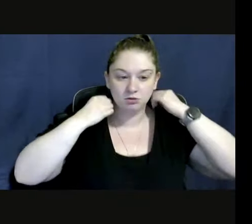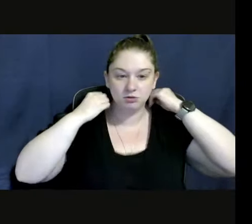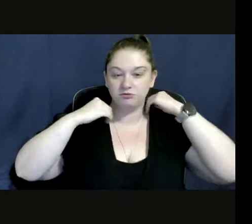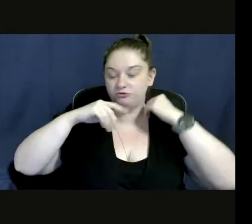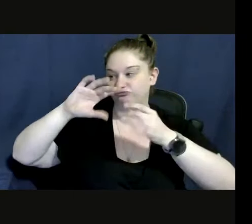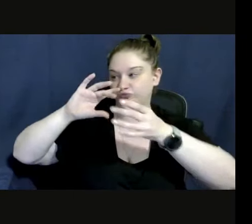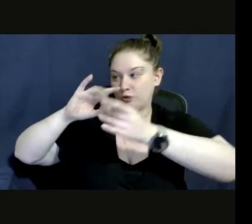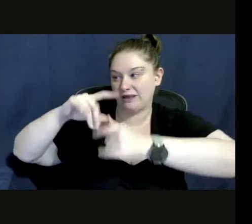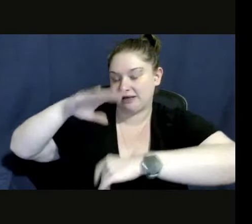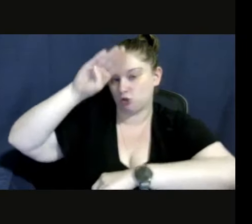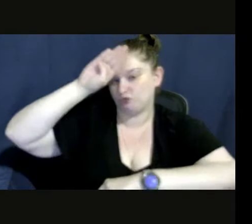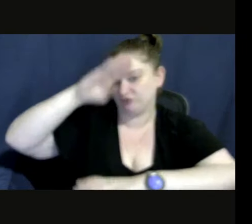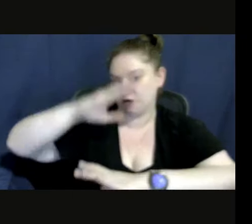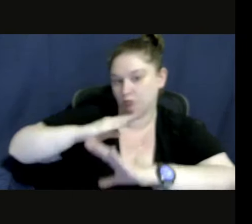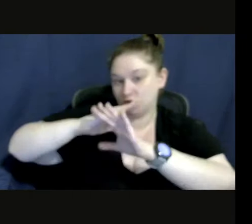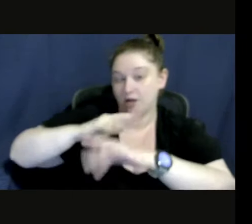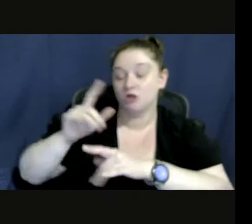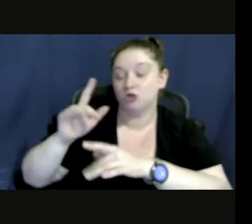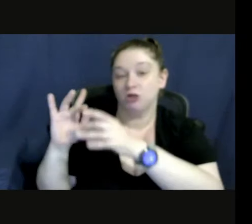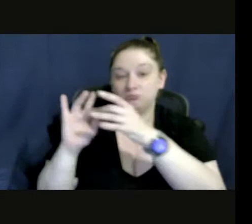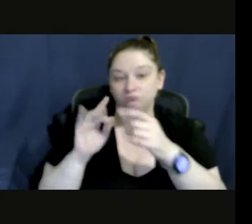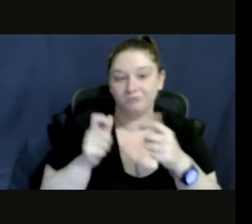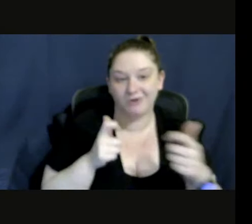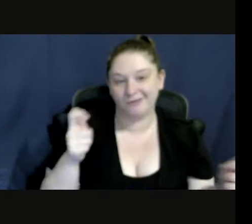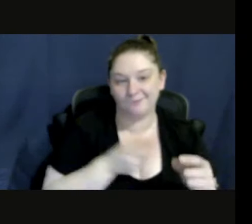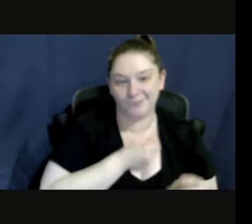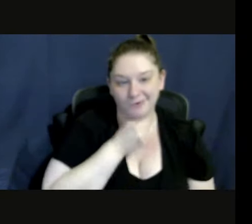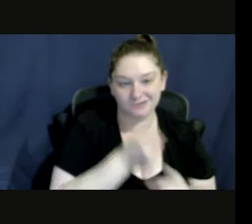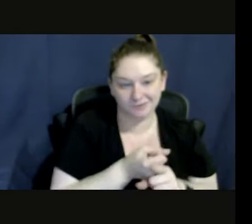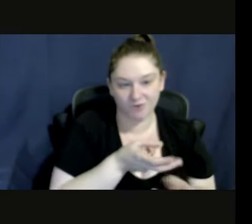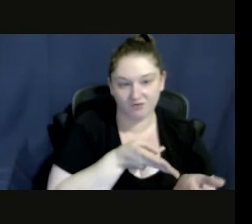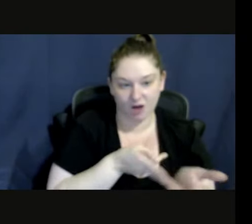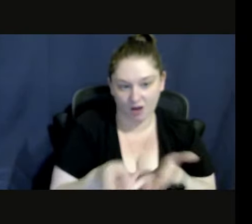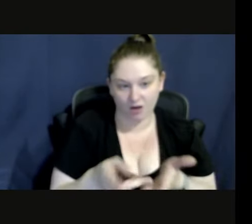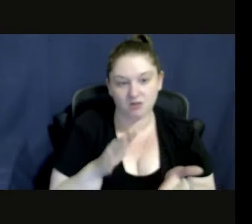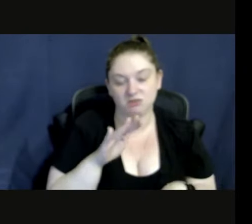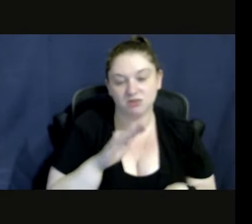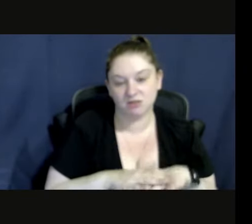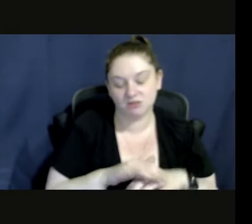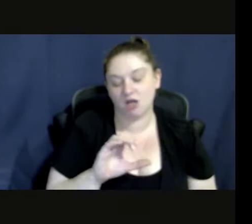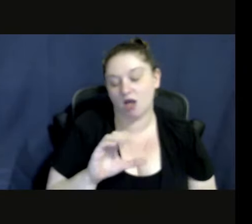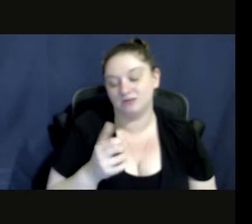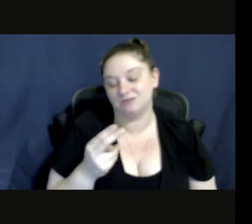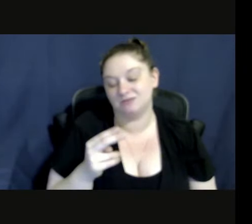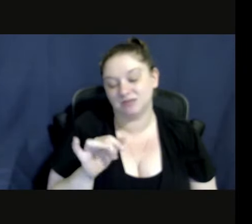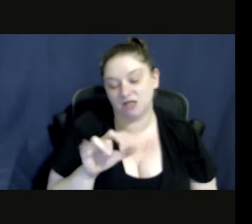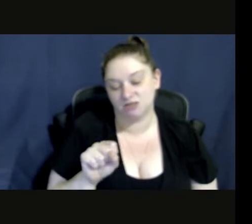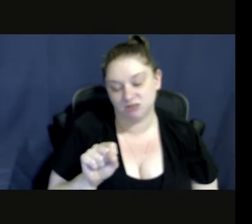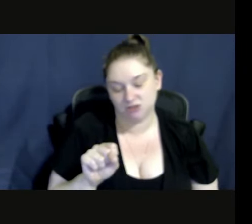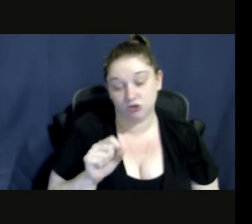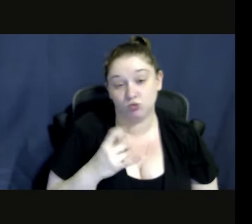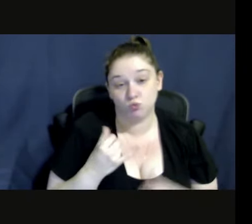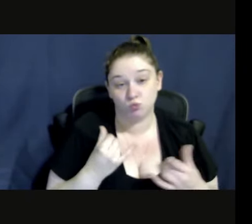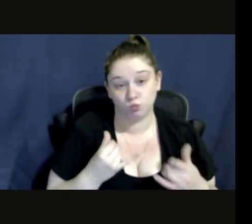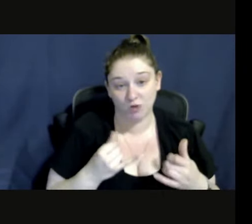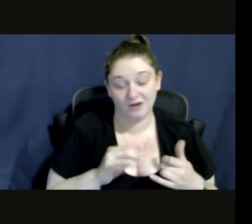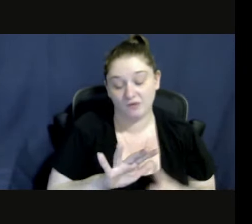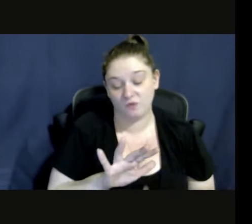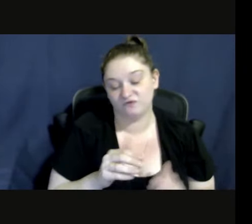protection. The biggest impact, to be honest with you, is on the citizens. Right now, there's